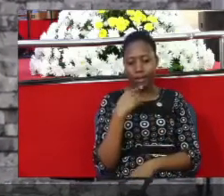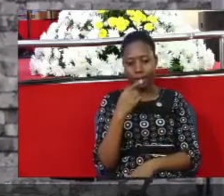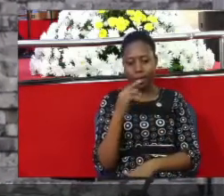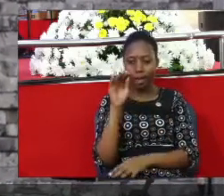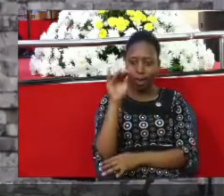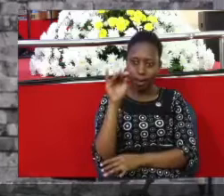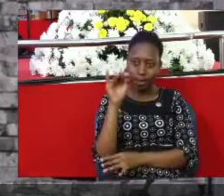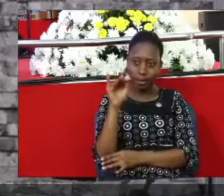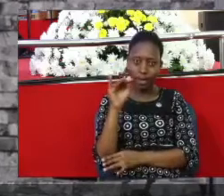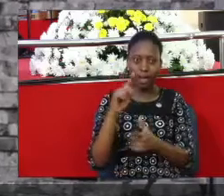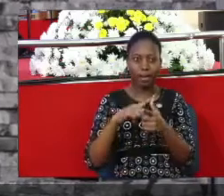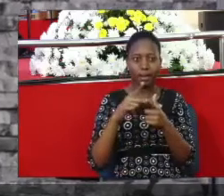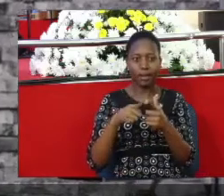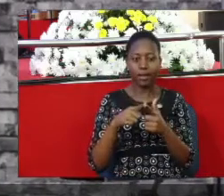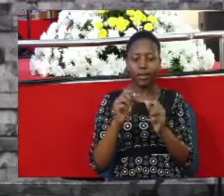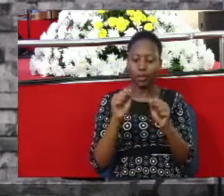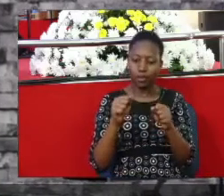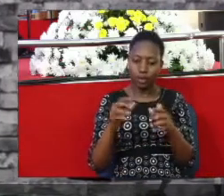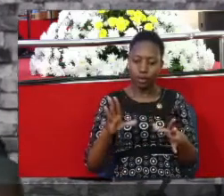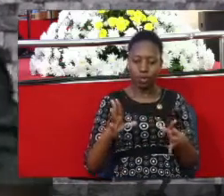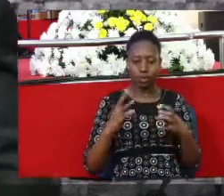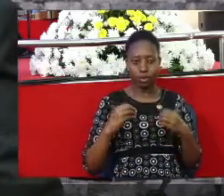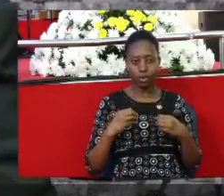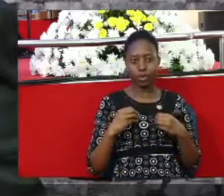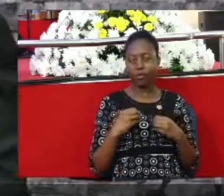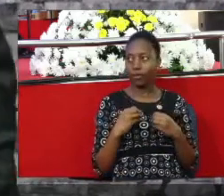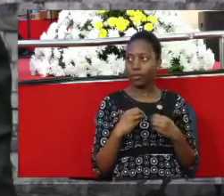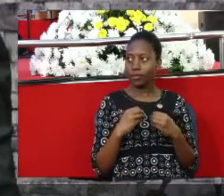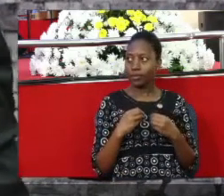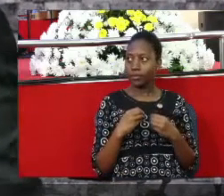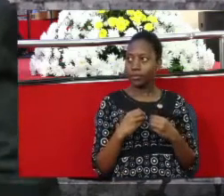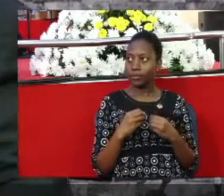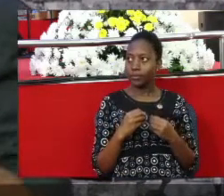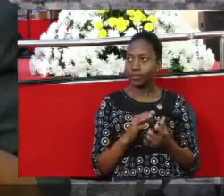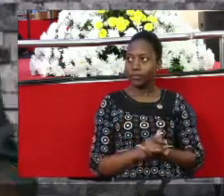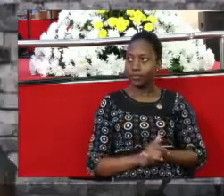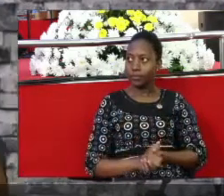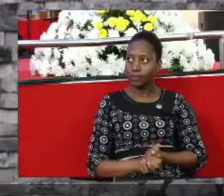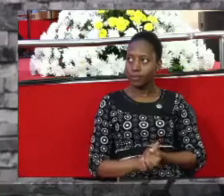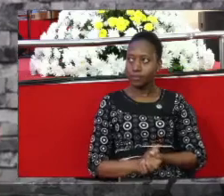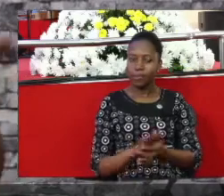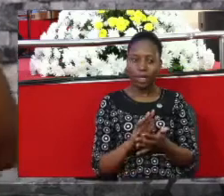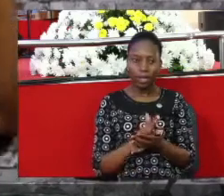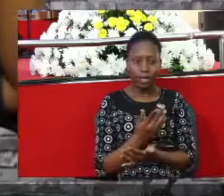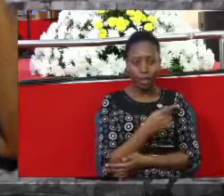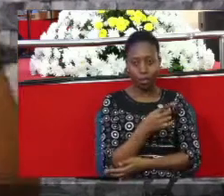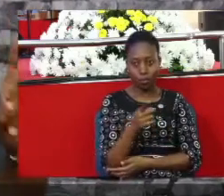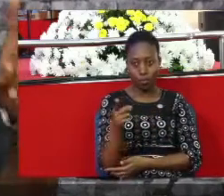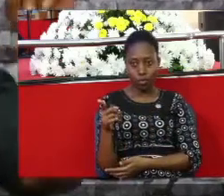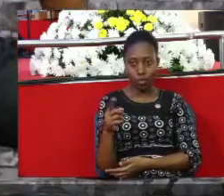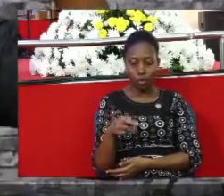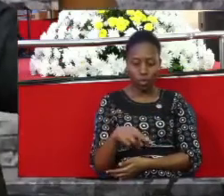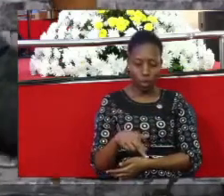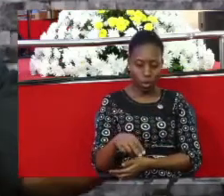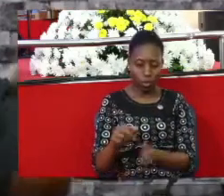receive that your joy may be full. Yani, they were walking with someone that was ready. There are some of us walking with